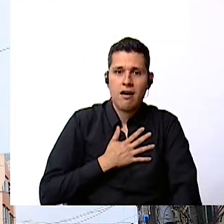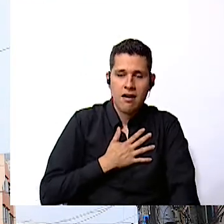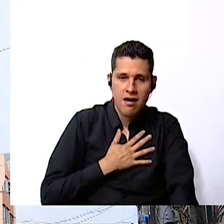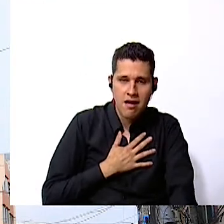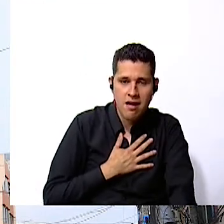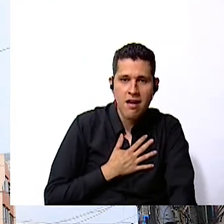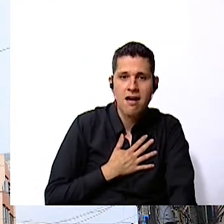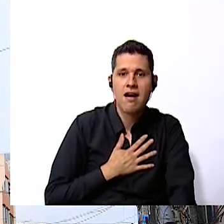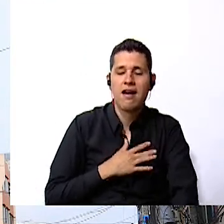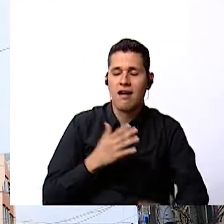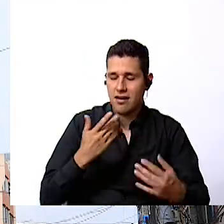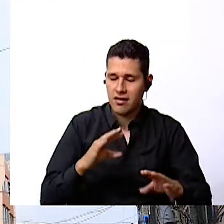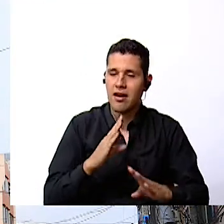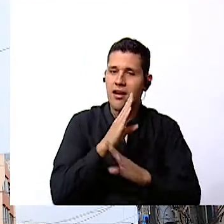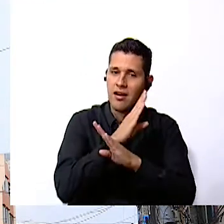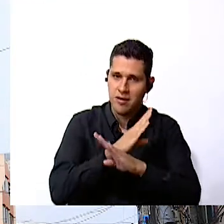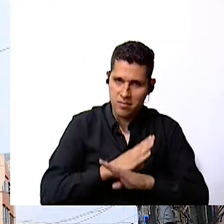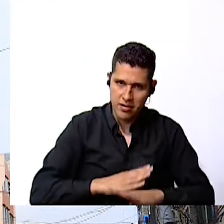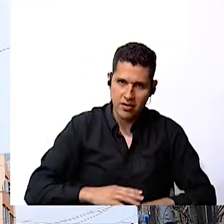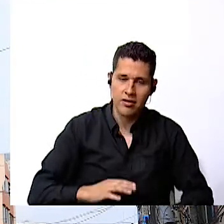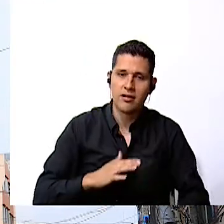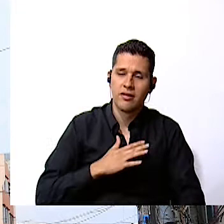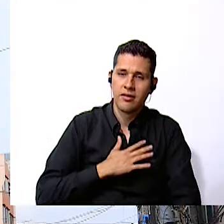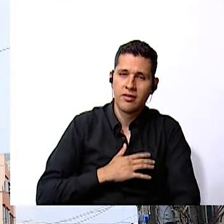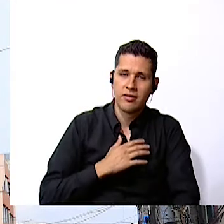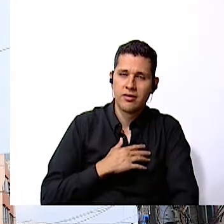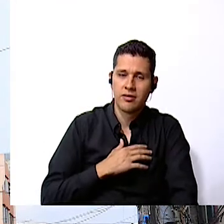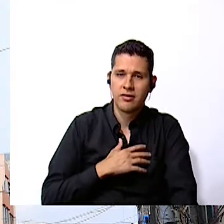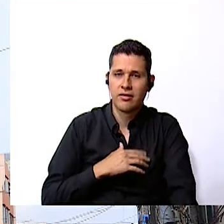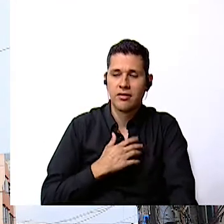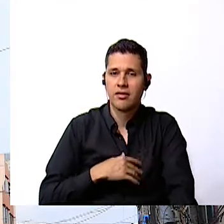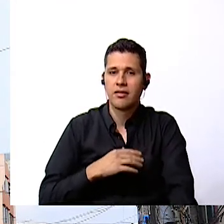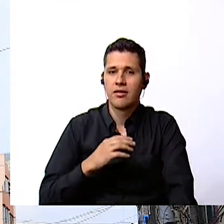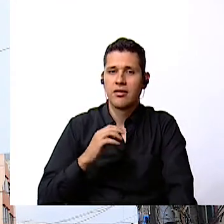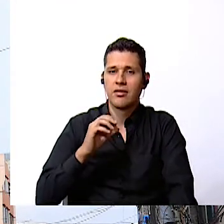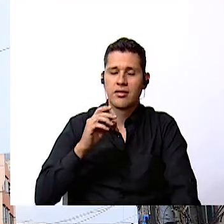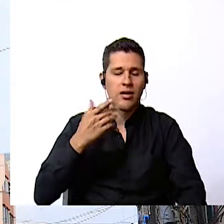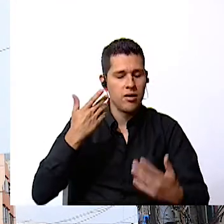It has passed. It already passed, okay? Don't worry.